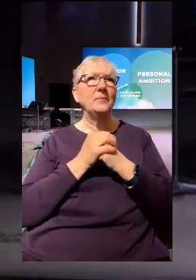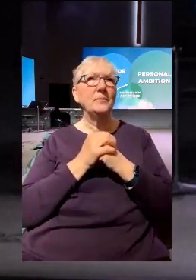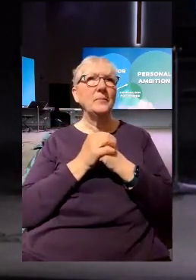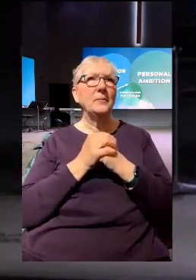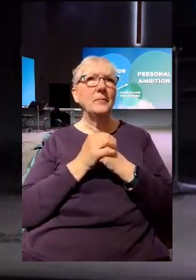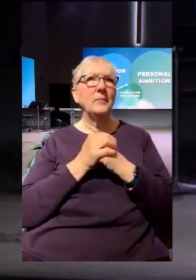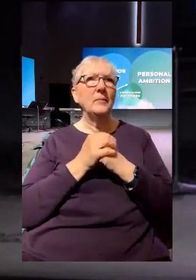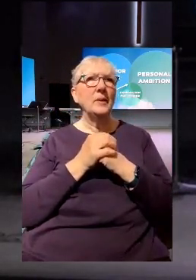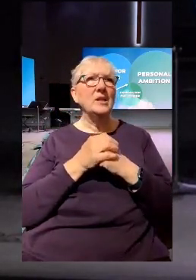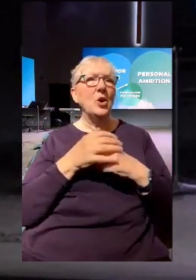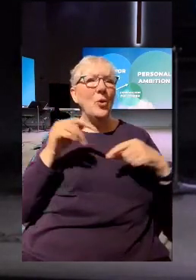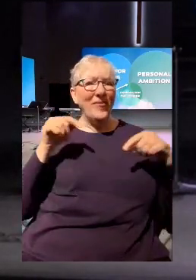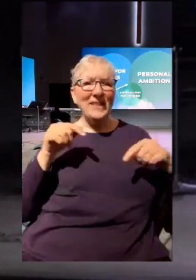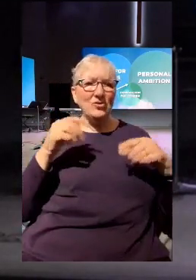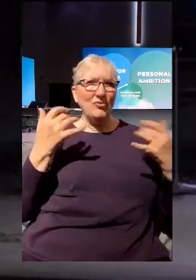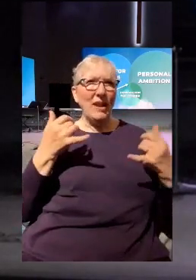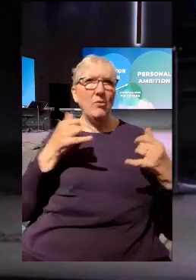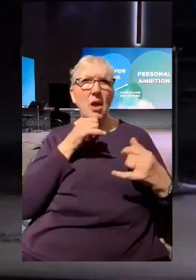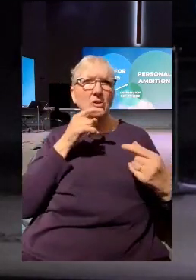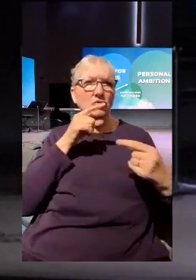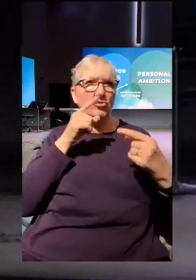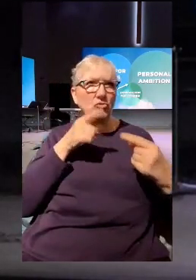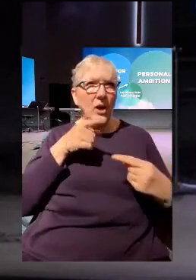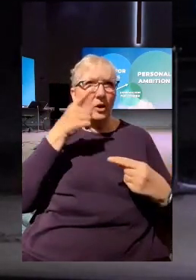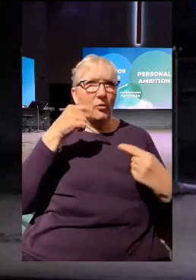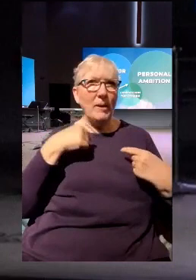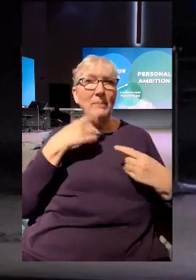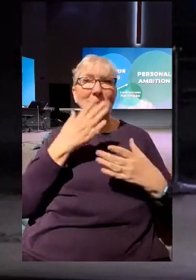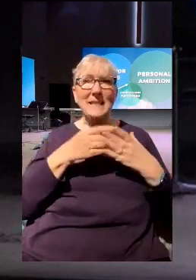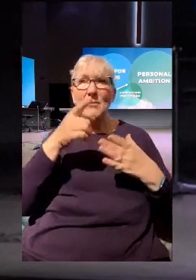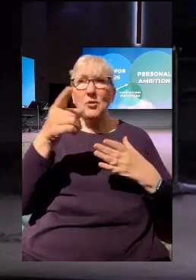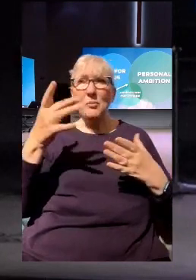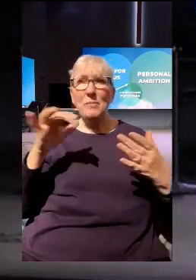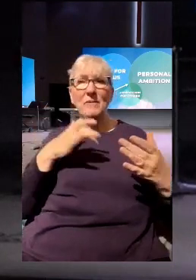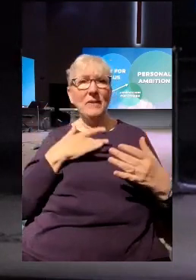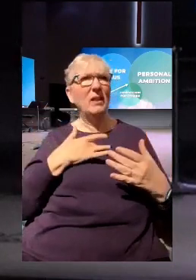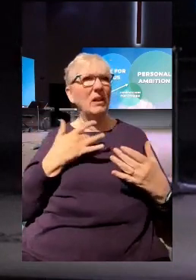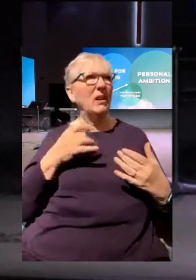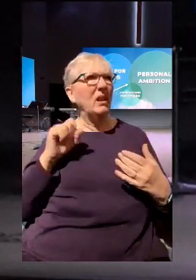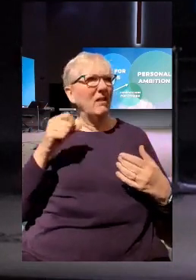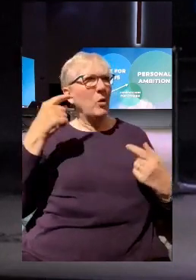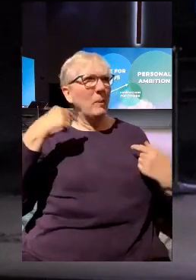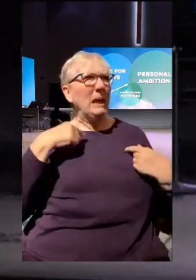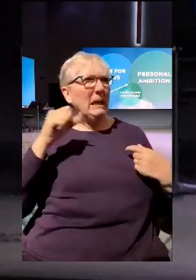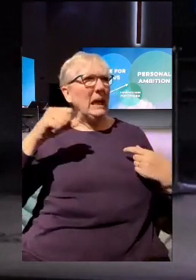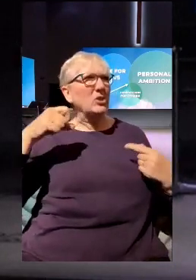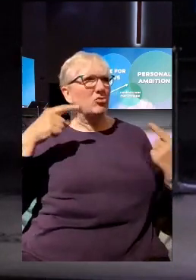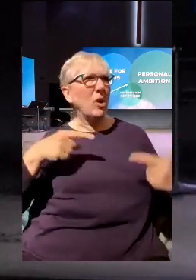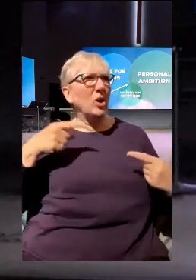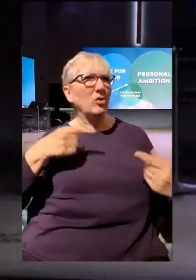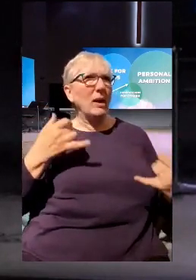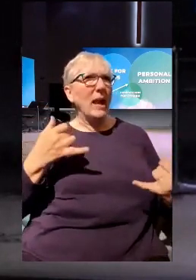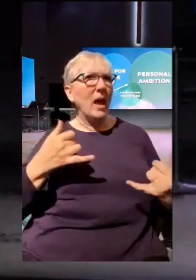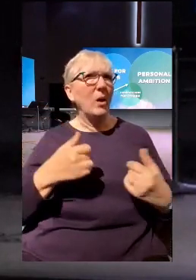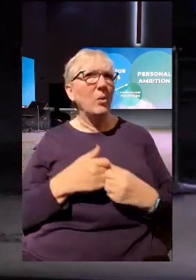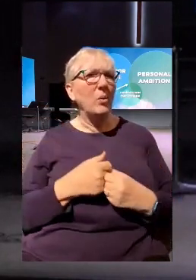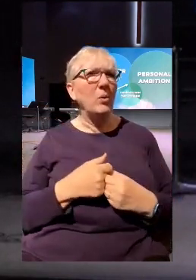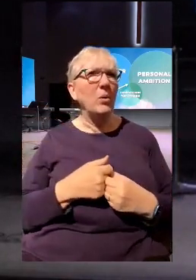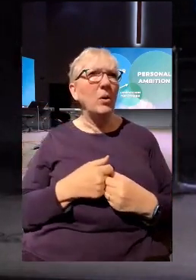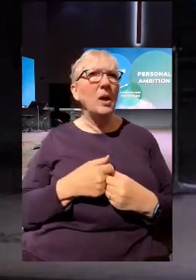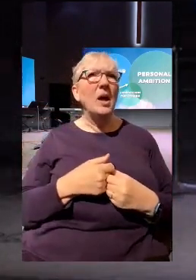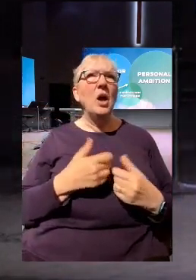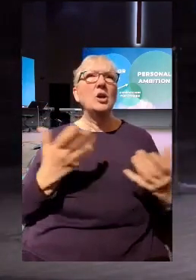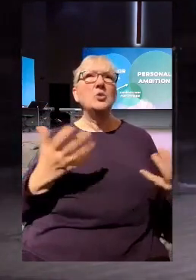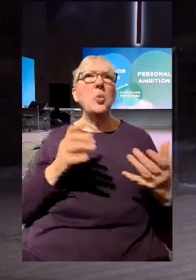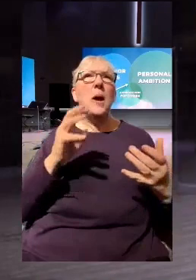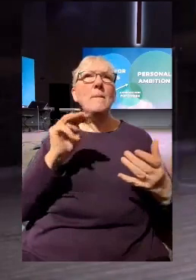some of you may be thinking, well, this actually is a struggle for me, right? Because in what Mike has been calling our upside-down world for a